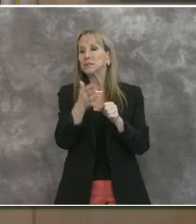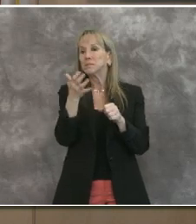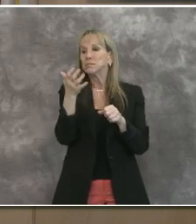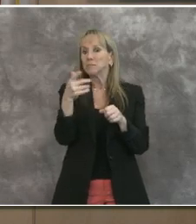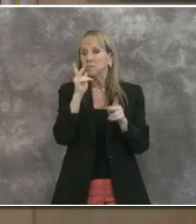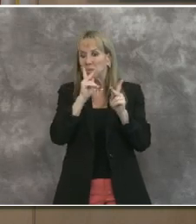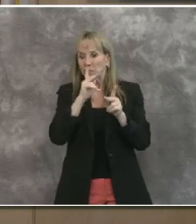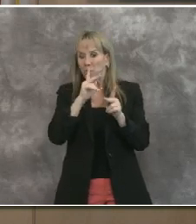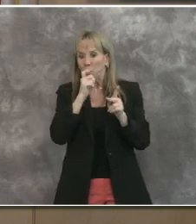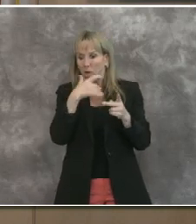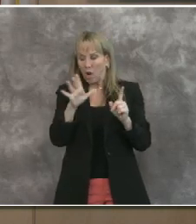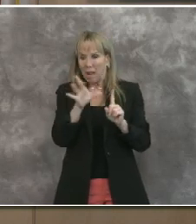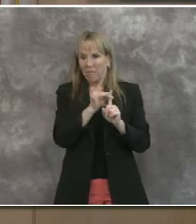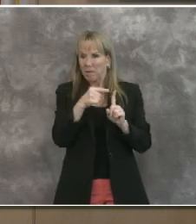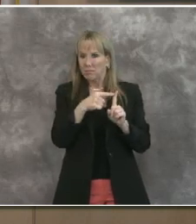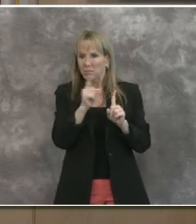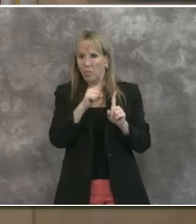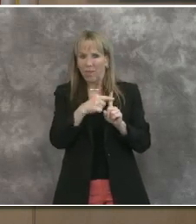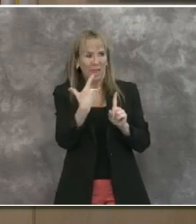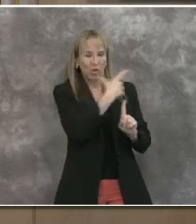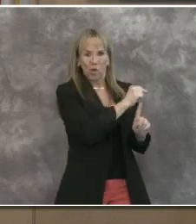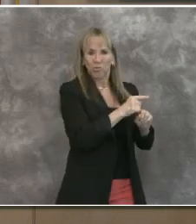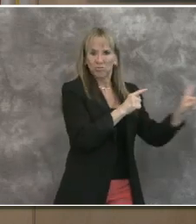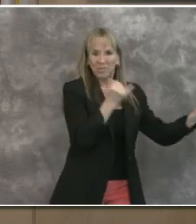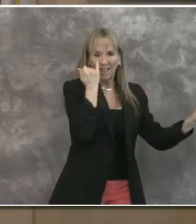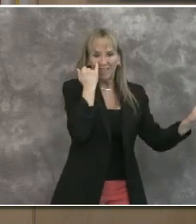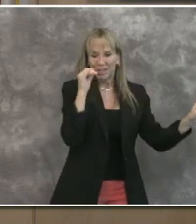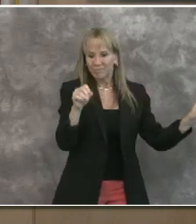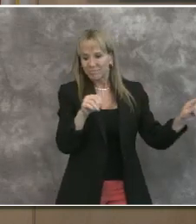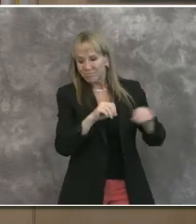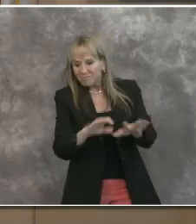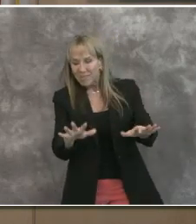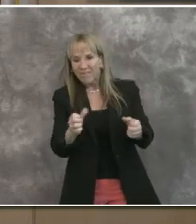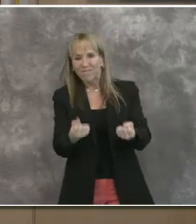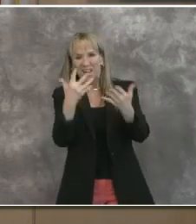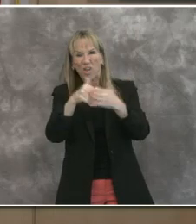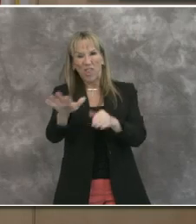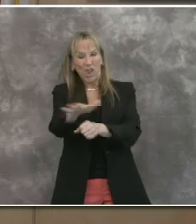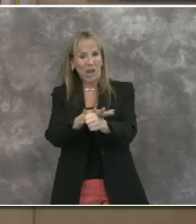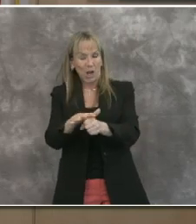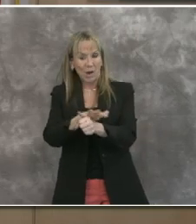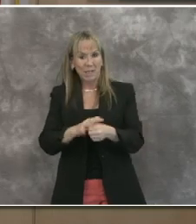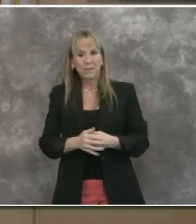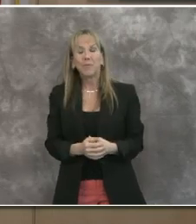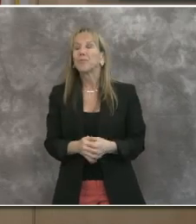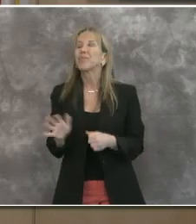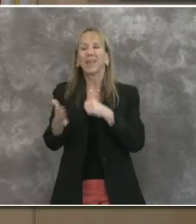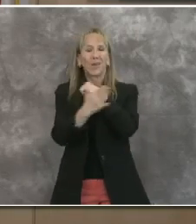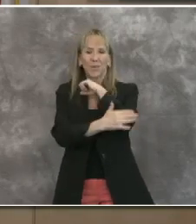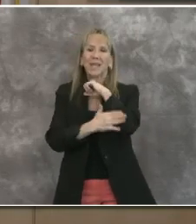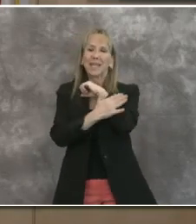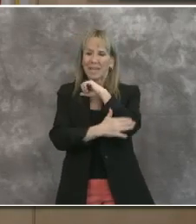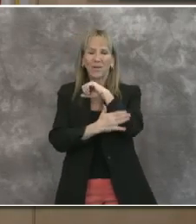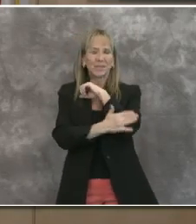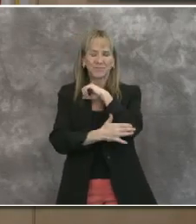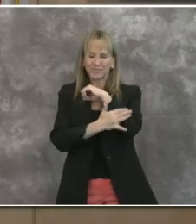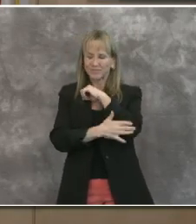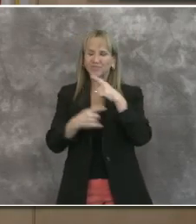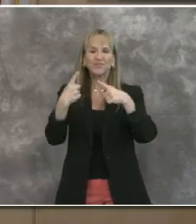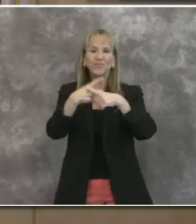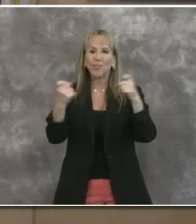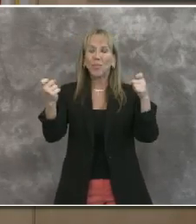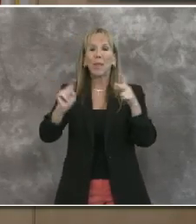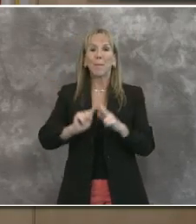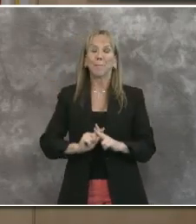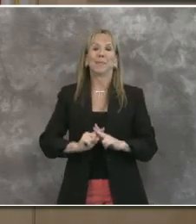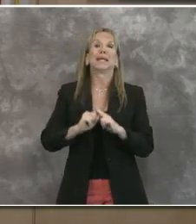out this season. Has the county begun to address the potential problem? Thank you, Kim. The county has, from the very onset of coronavirus, our